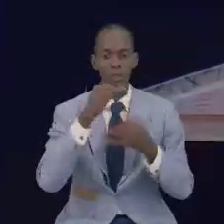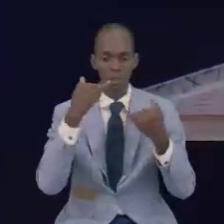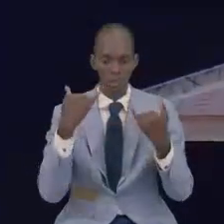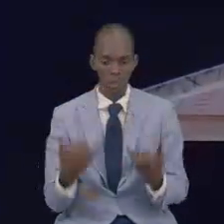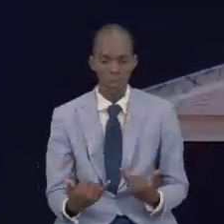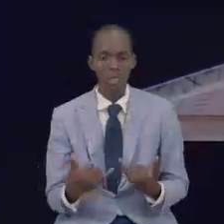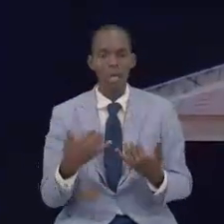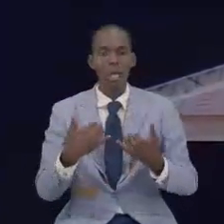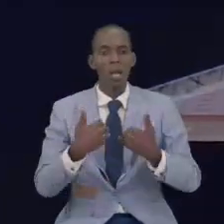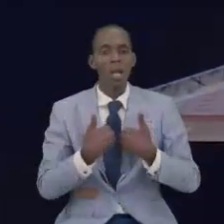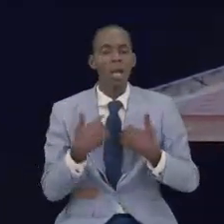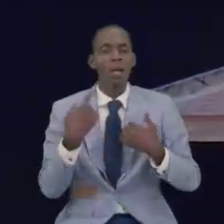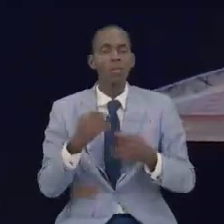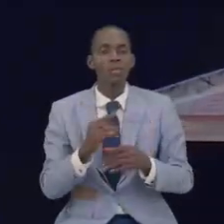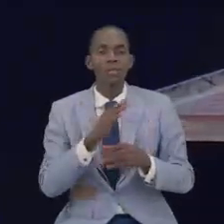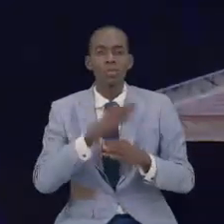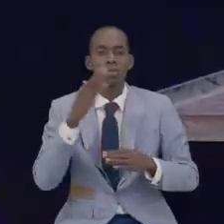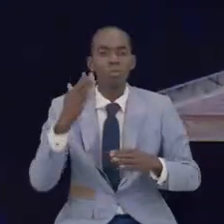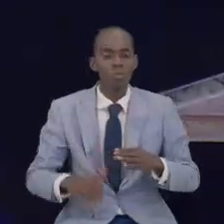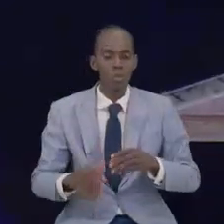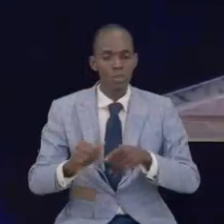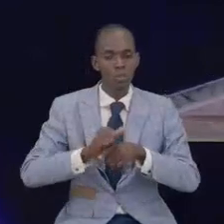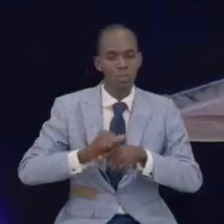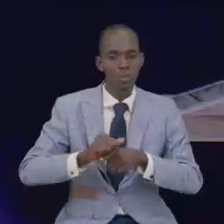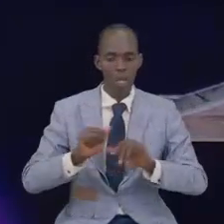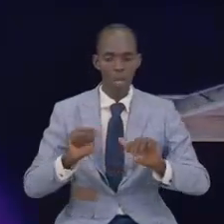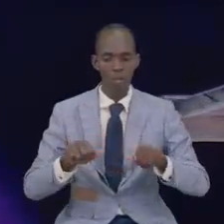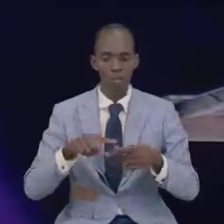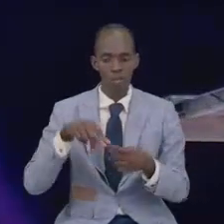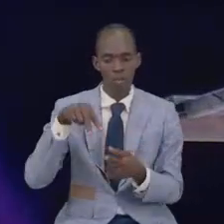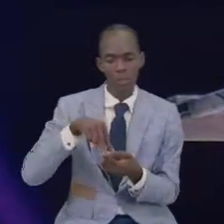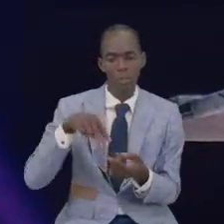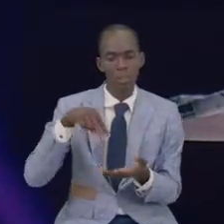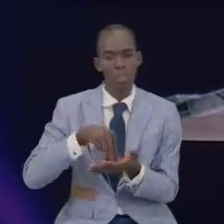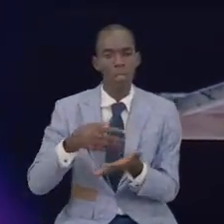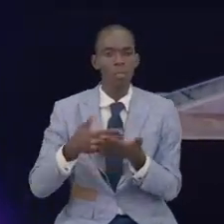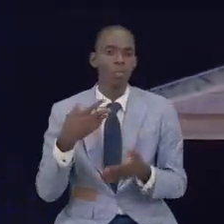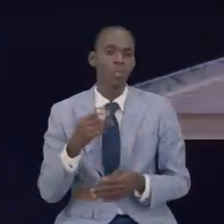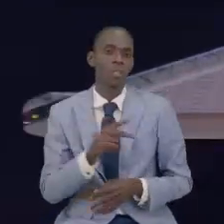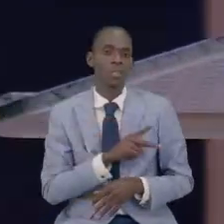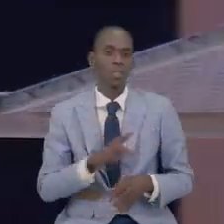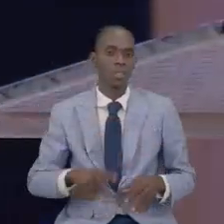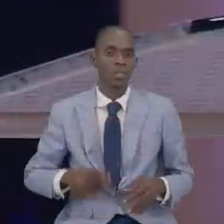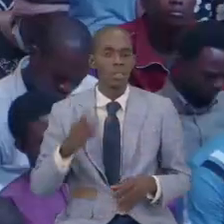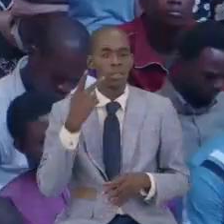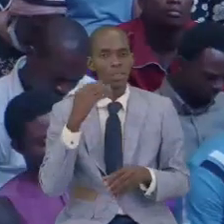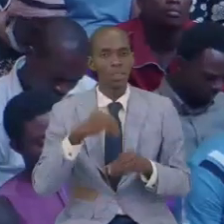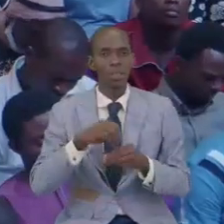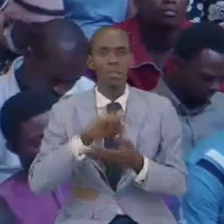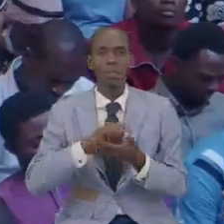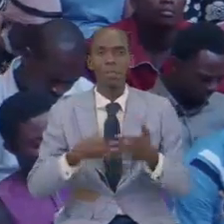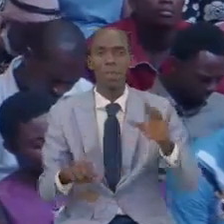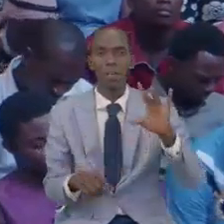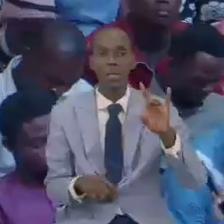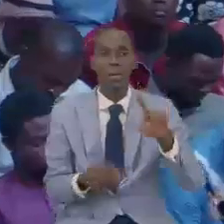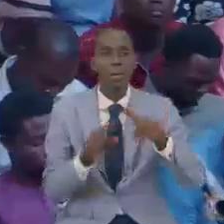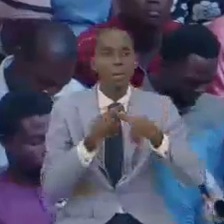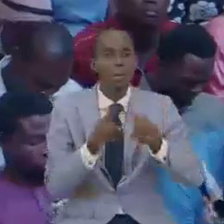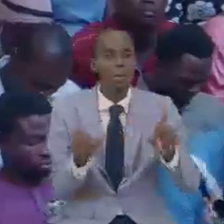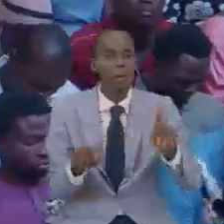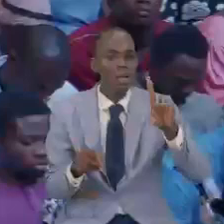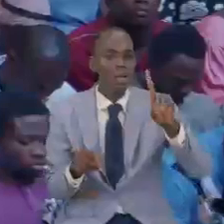real trained ability to stand before the king. Now we're looking at verse 8. But